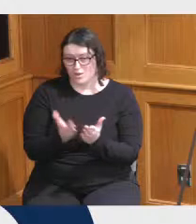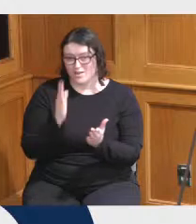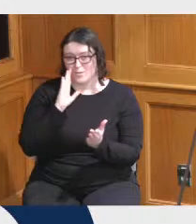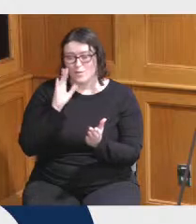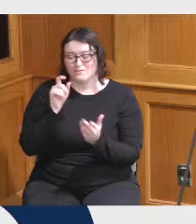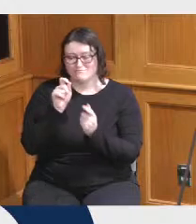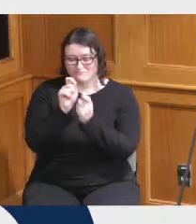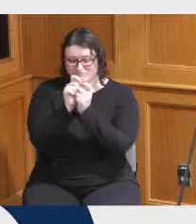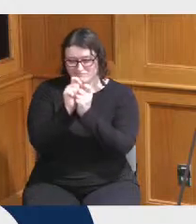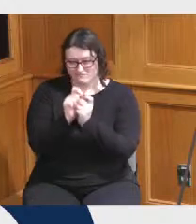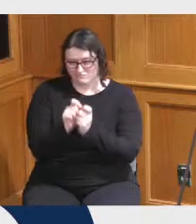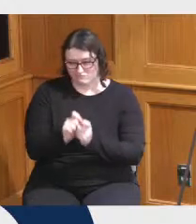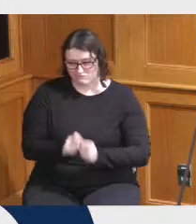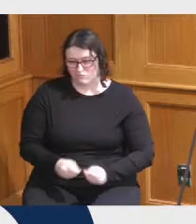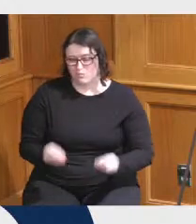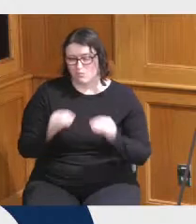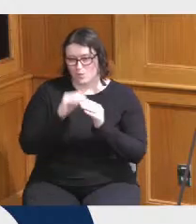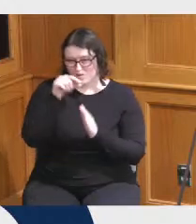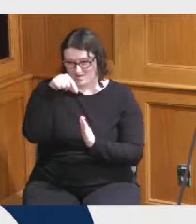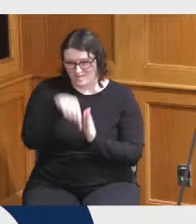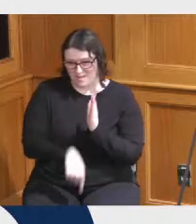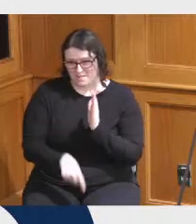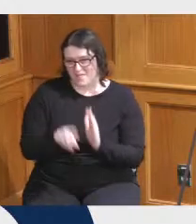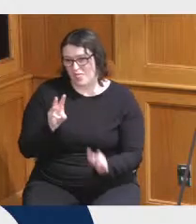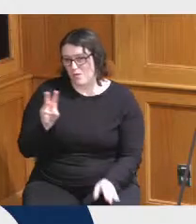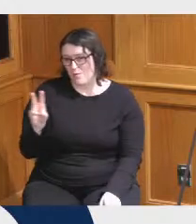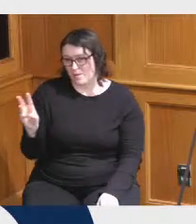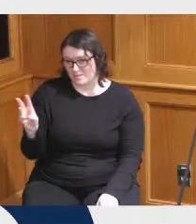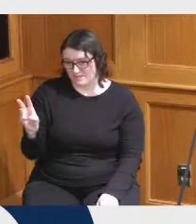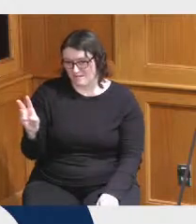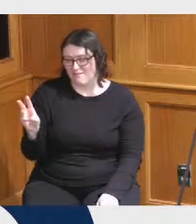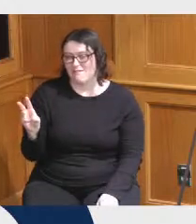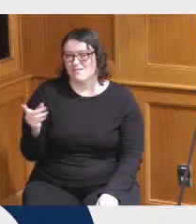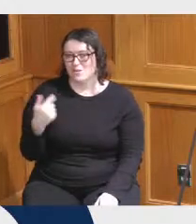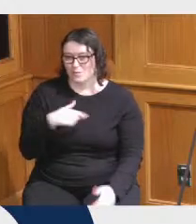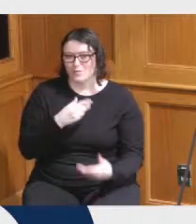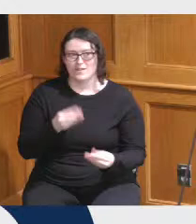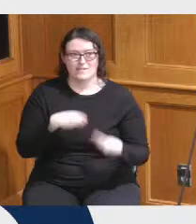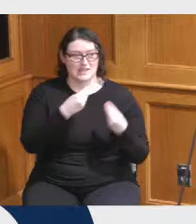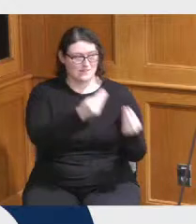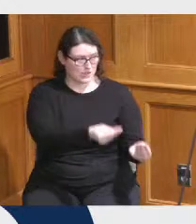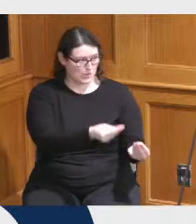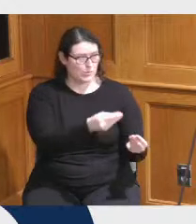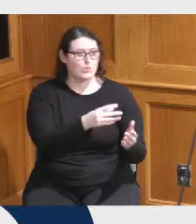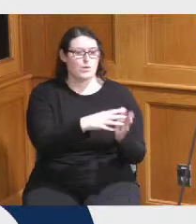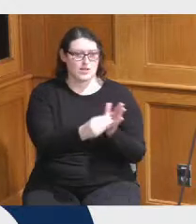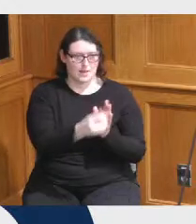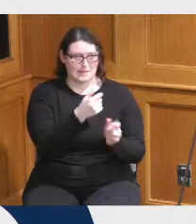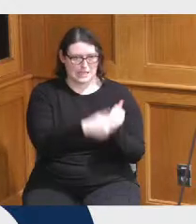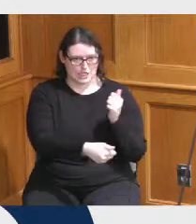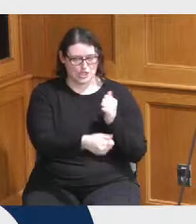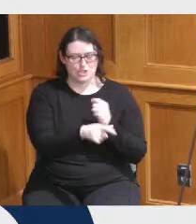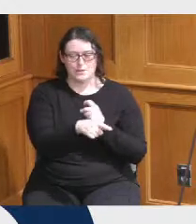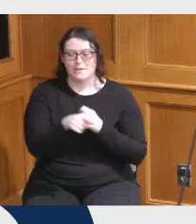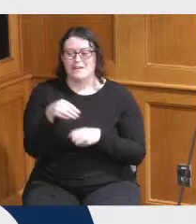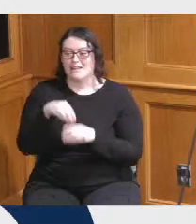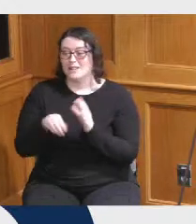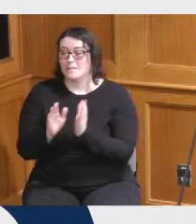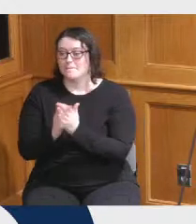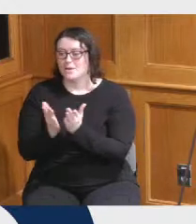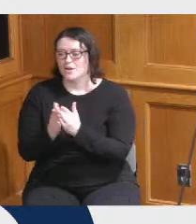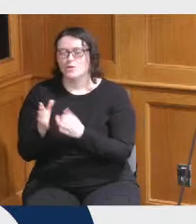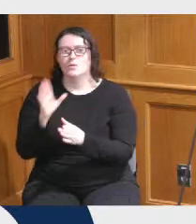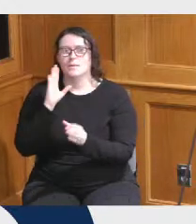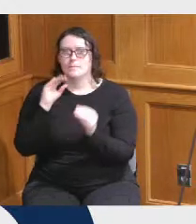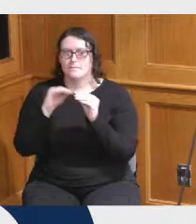this, provides this in more detail on our website. We've provided copies to you. So in the budget book, this would be more